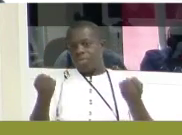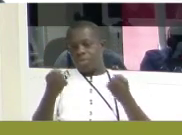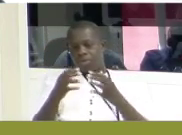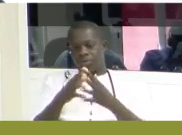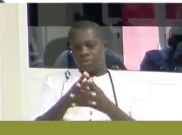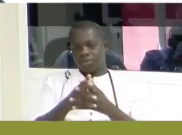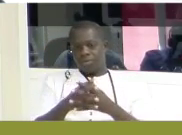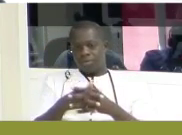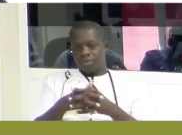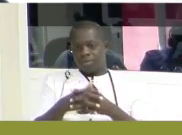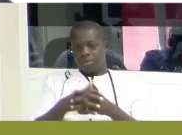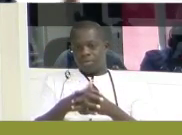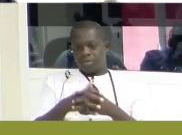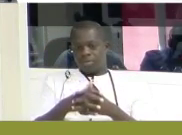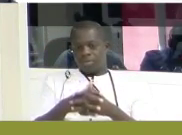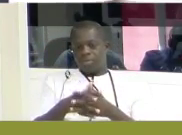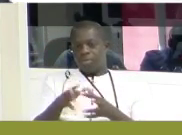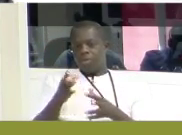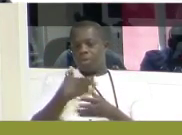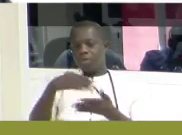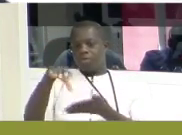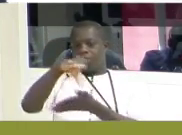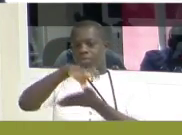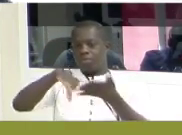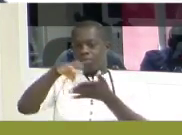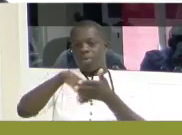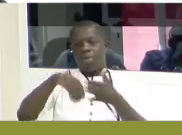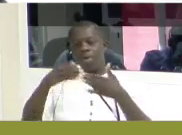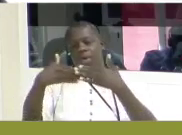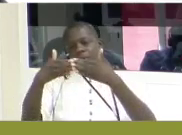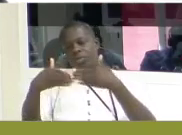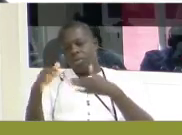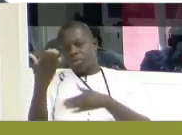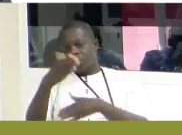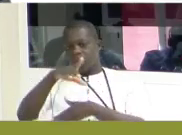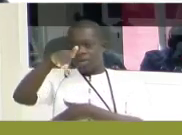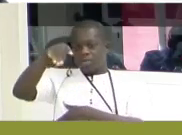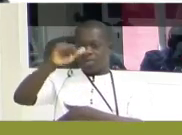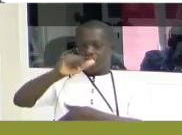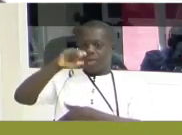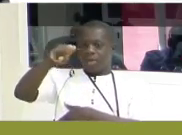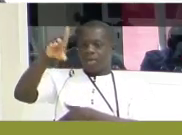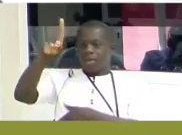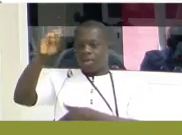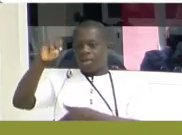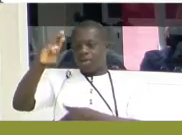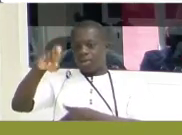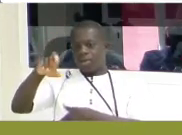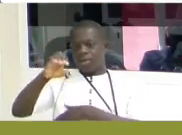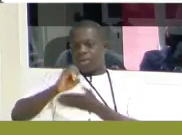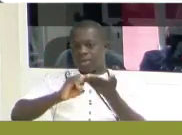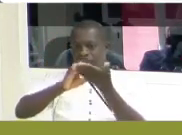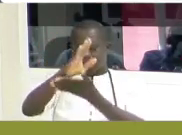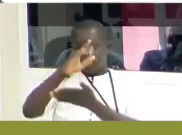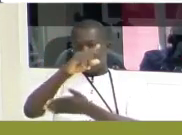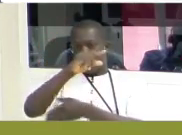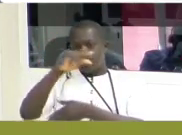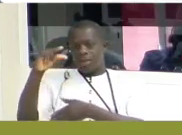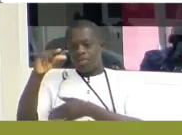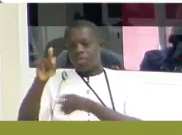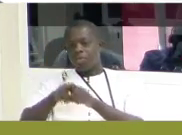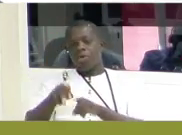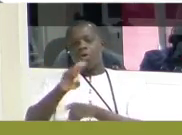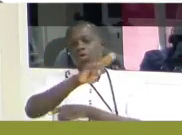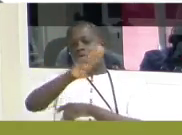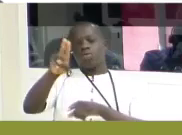But there was mixed reactions, whether Pandiri sent the names of those people. Many were arguing. Some were saying, no, it cannot